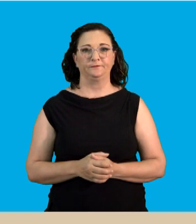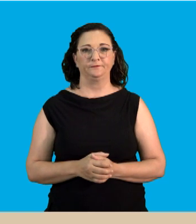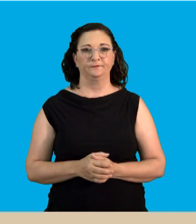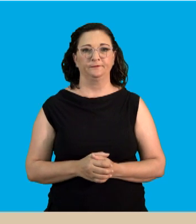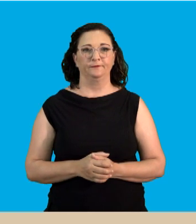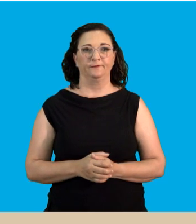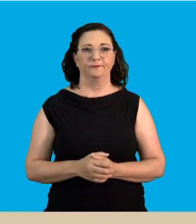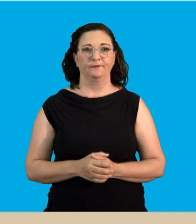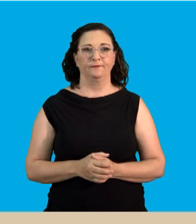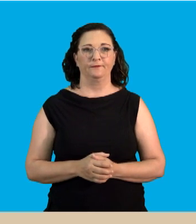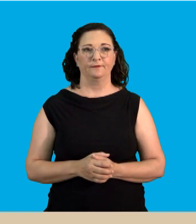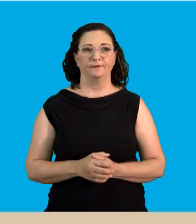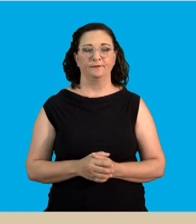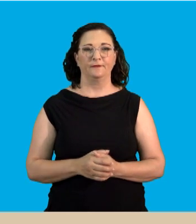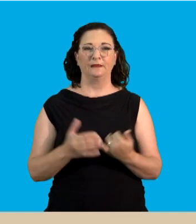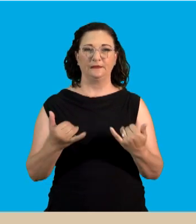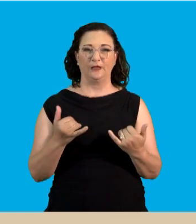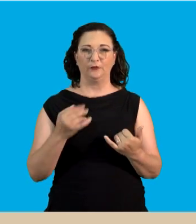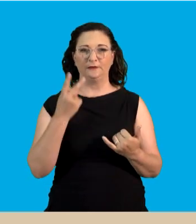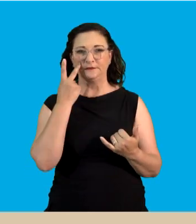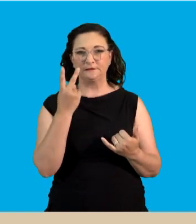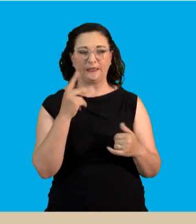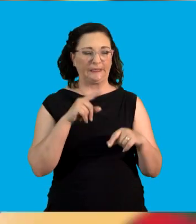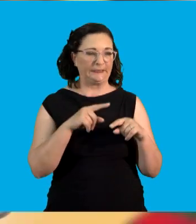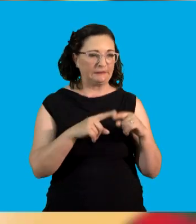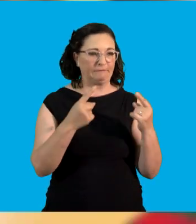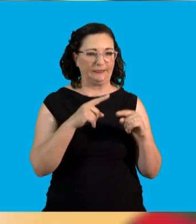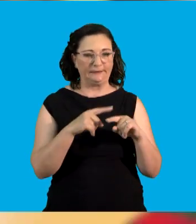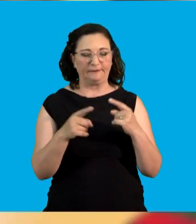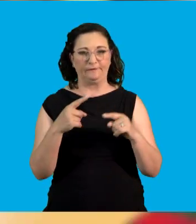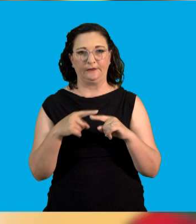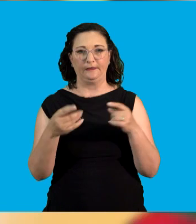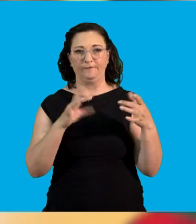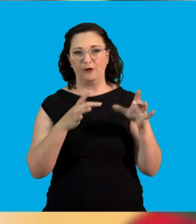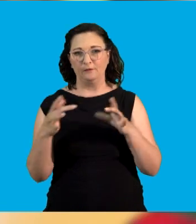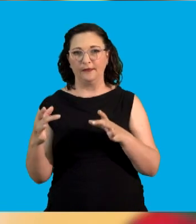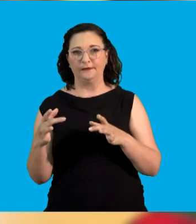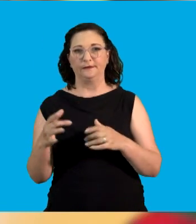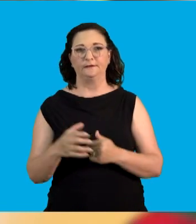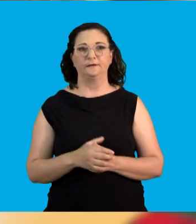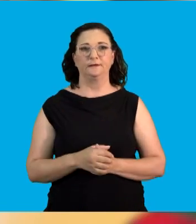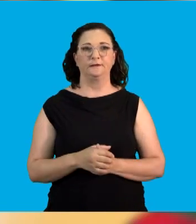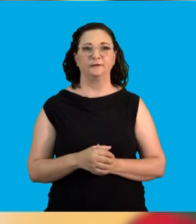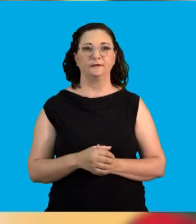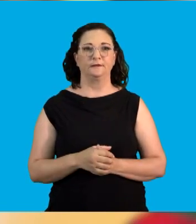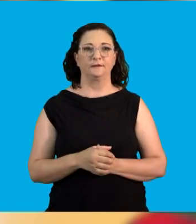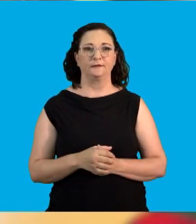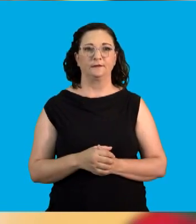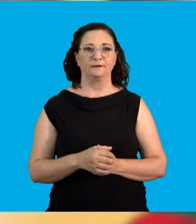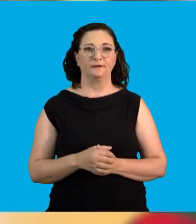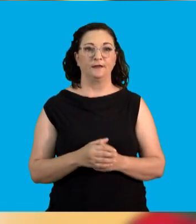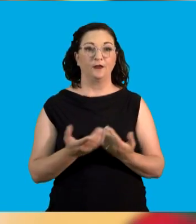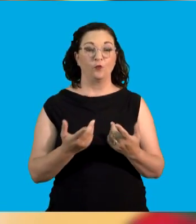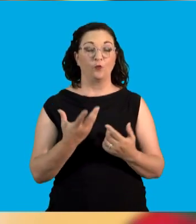right. Now, let's look at the different types of planets being